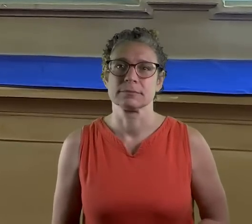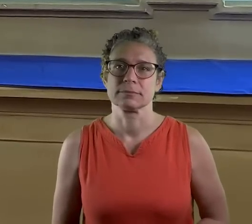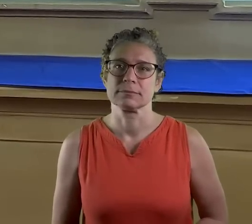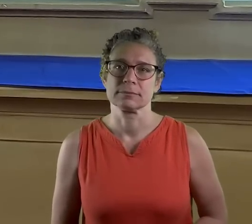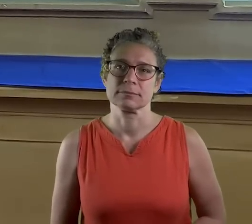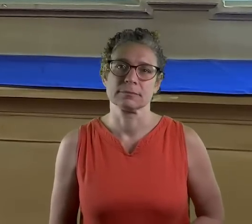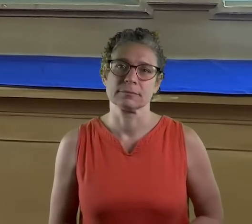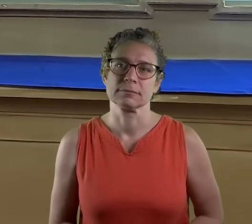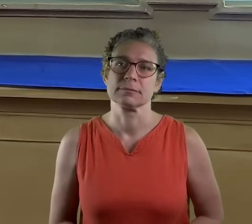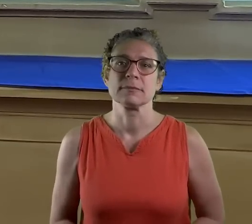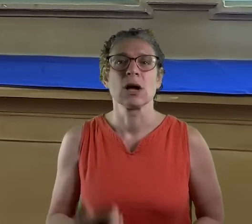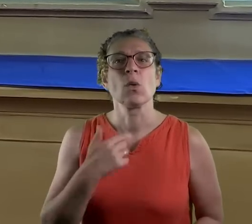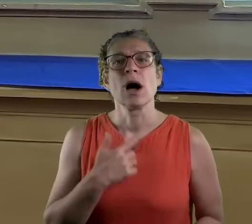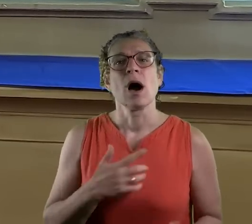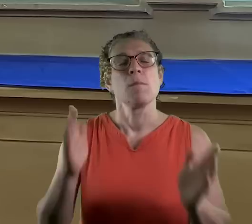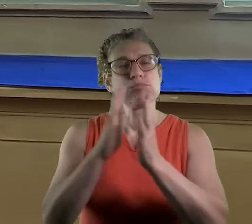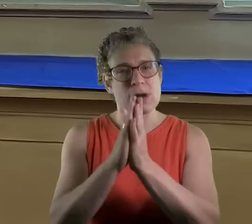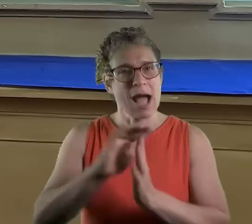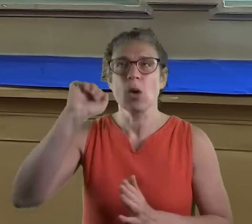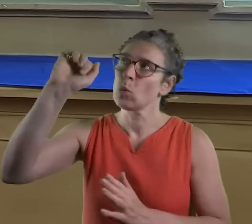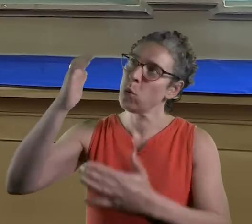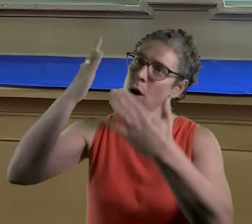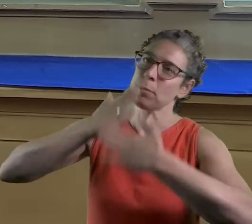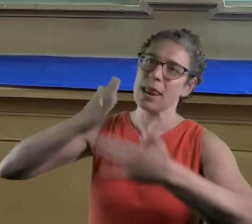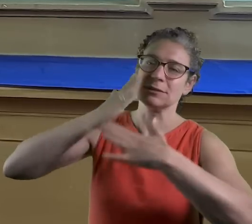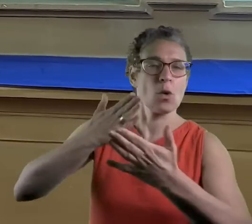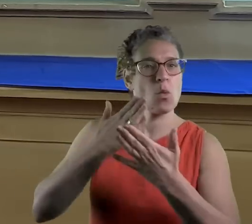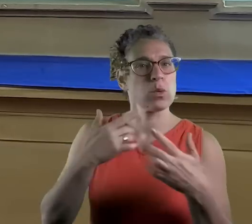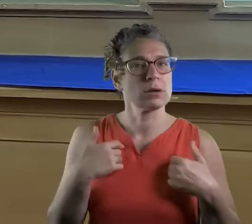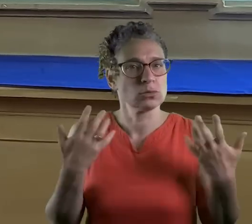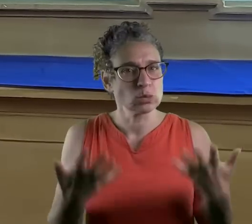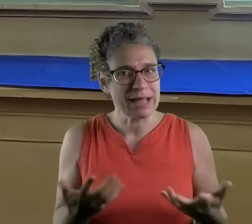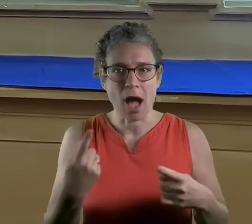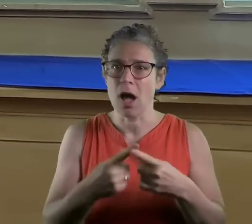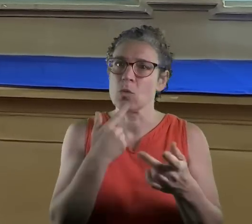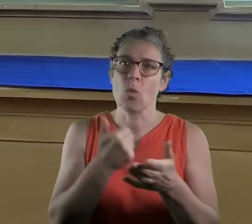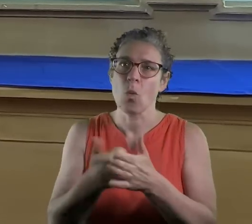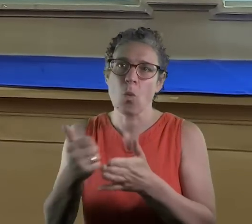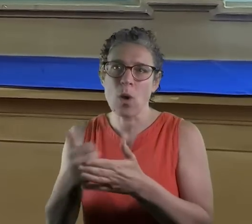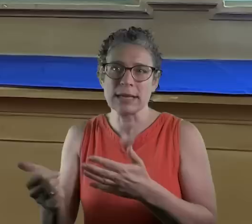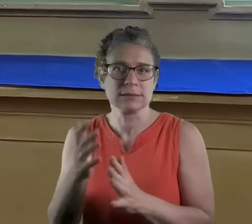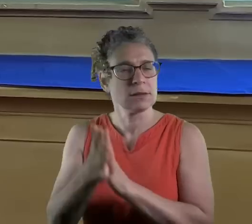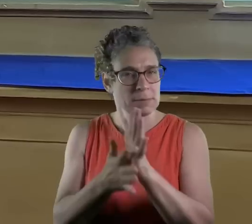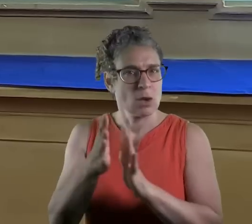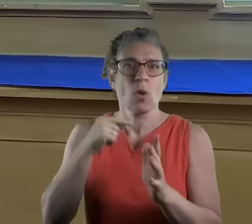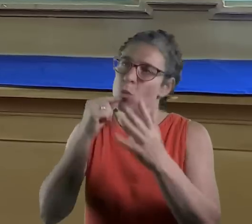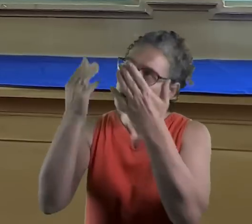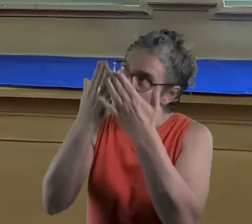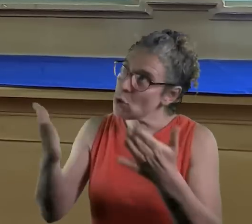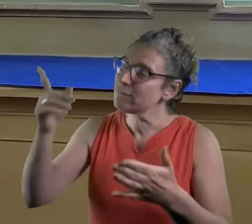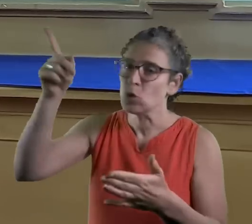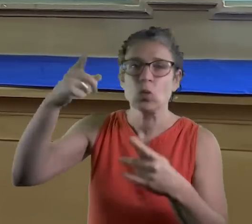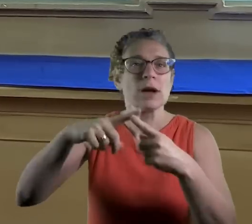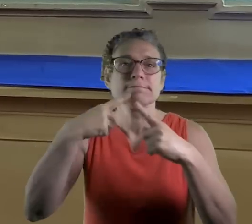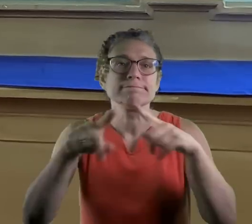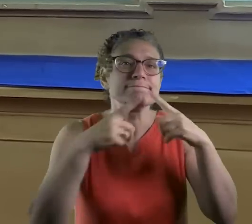We pray for your blessing on us today and always, that we might serve you and share the hope that we have in